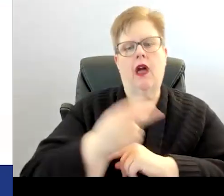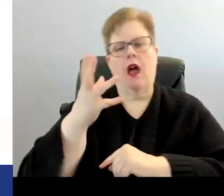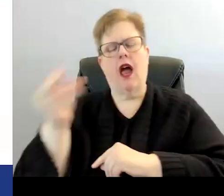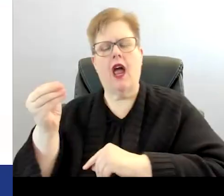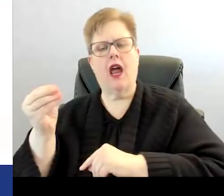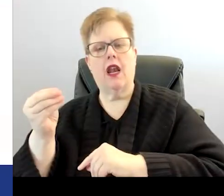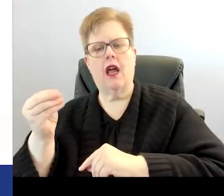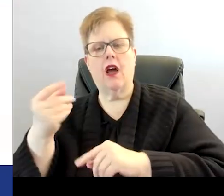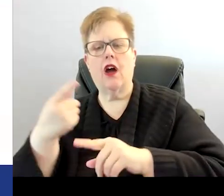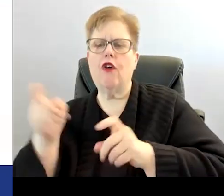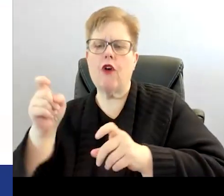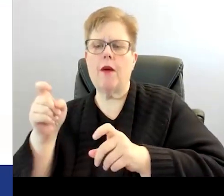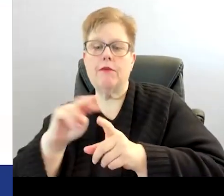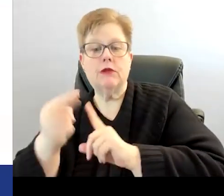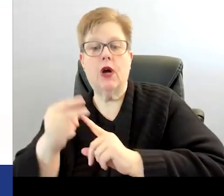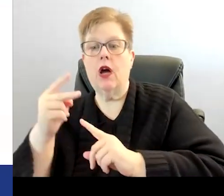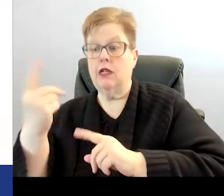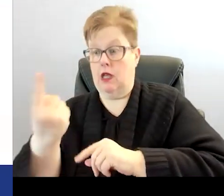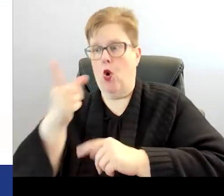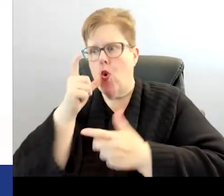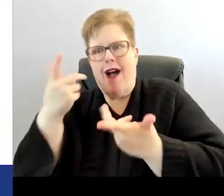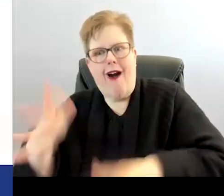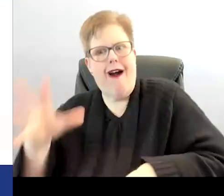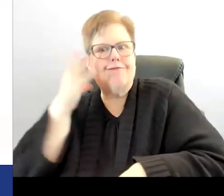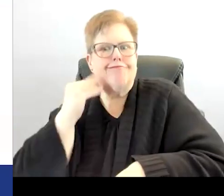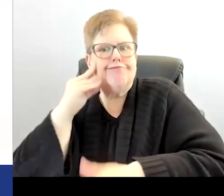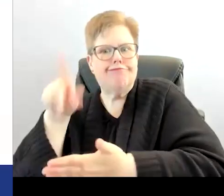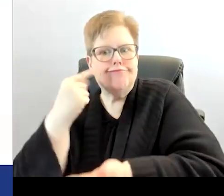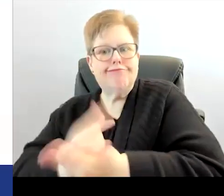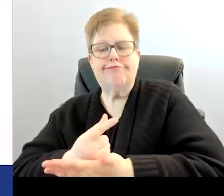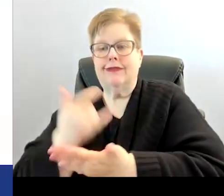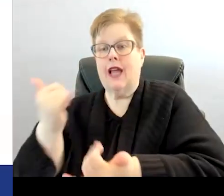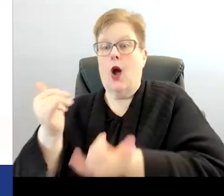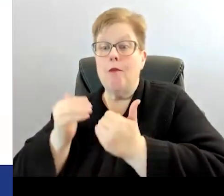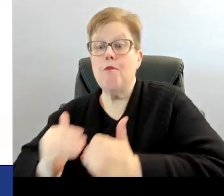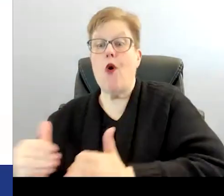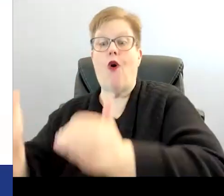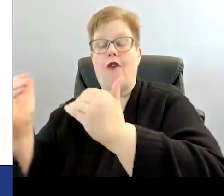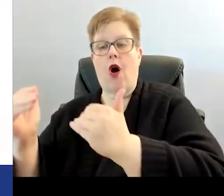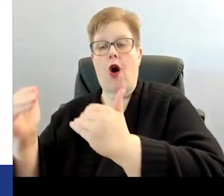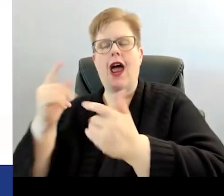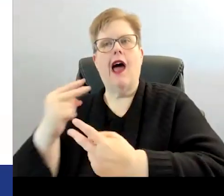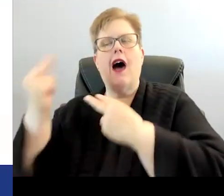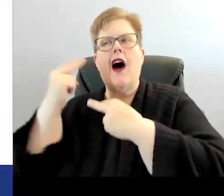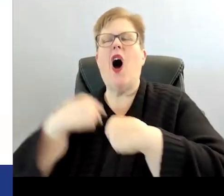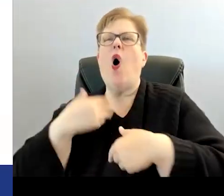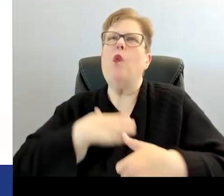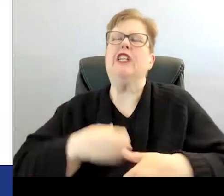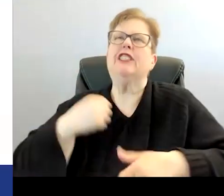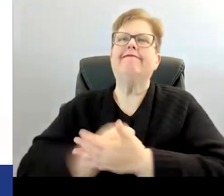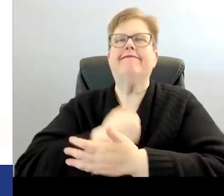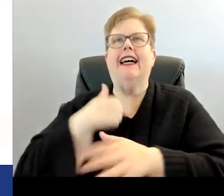this perspective of someone who has graduated and moved on and can now look back and say, well, you know what, I wish I had done such and such